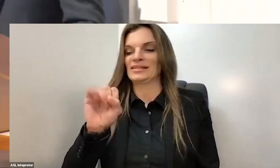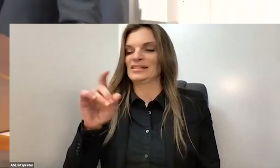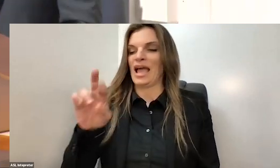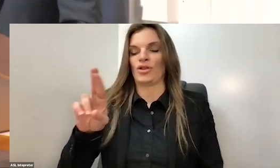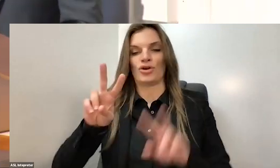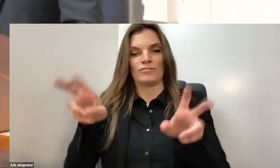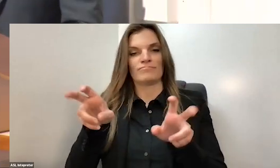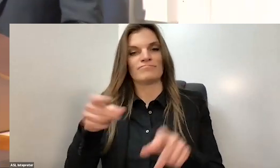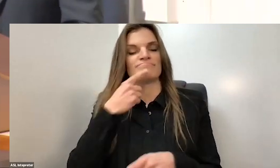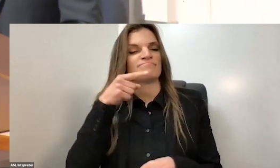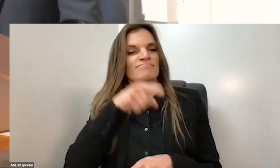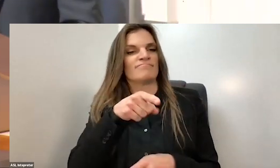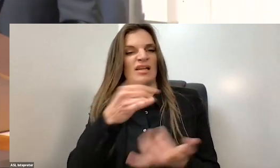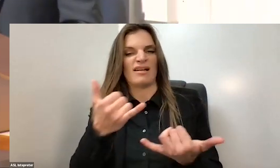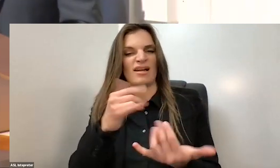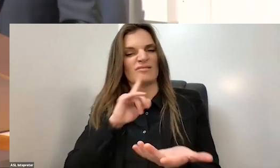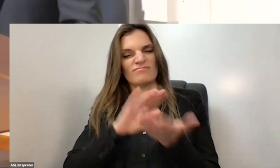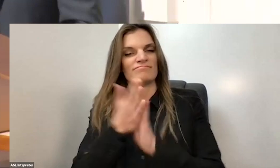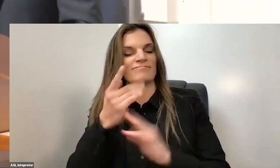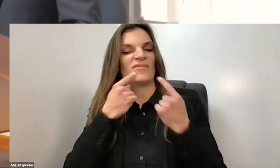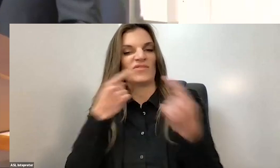players helping new CEO Ryan